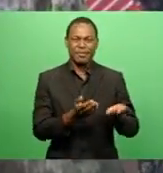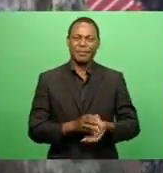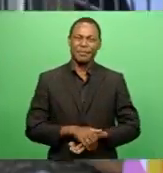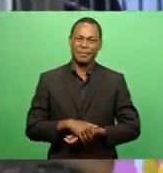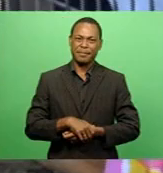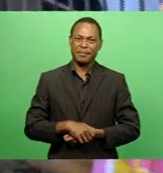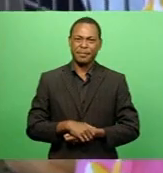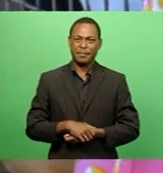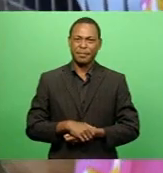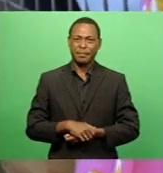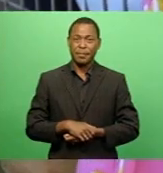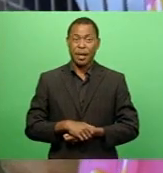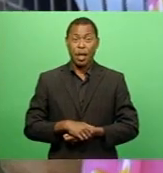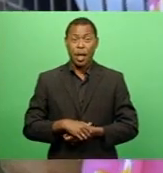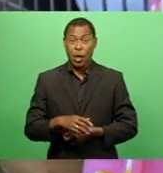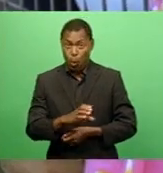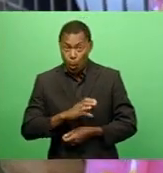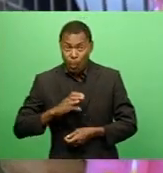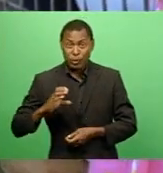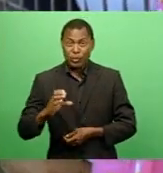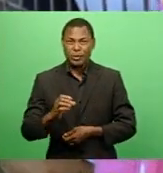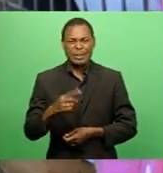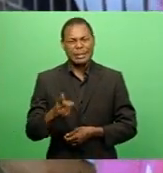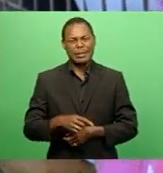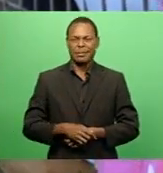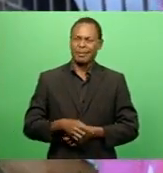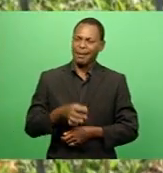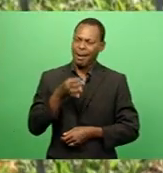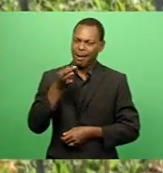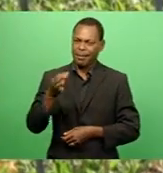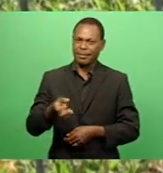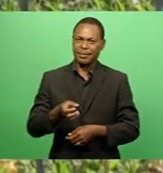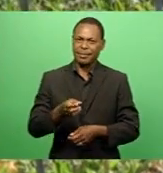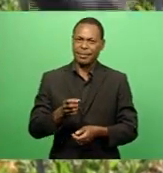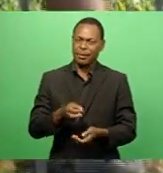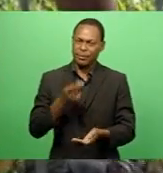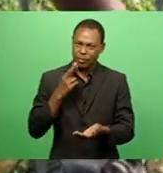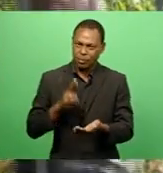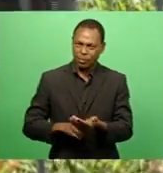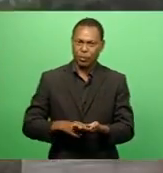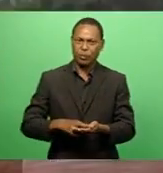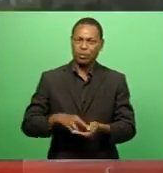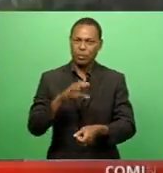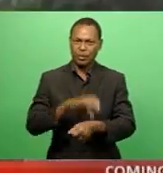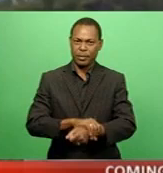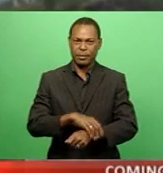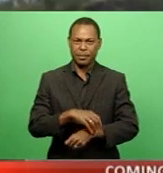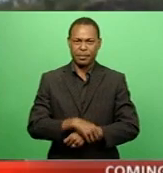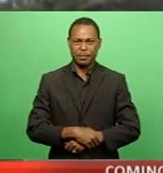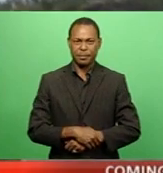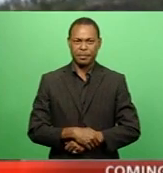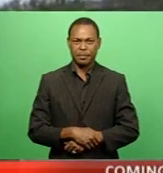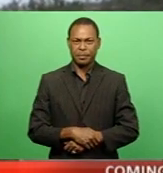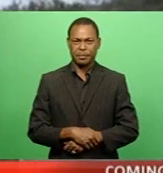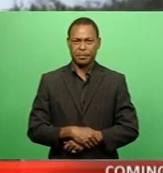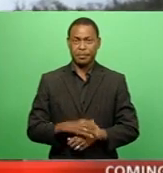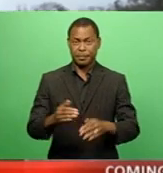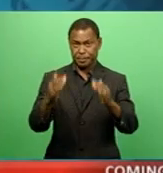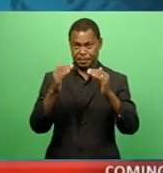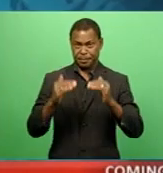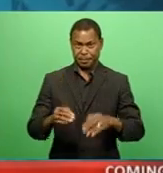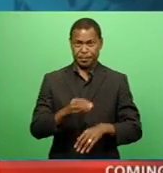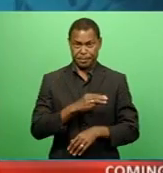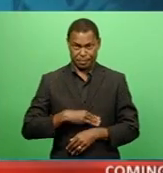state. Raj says the Commission has lodged a police complaint on allegations of physical abuse. Up ahead,